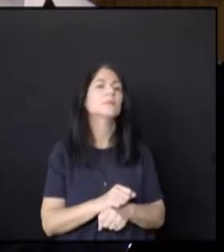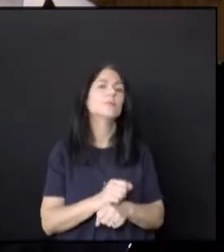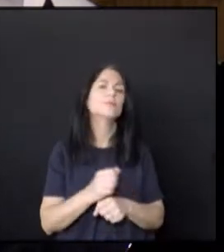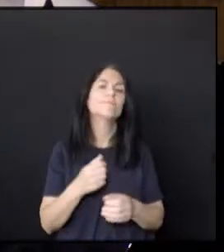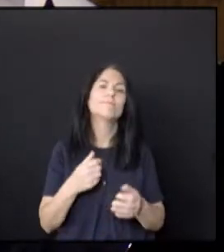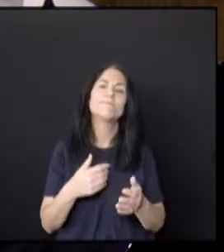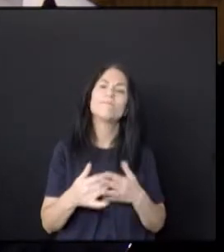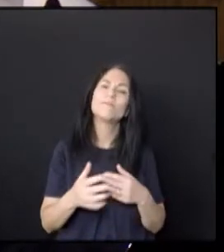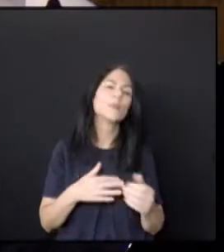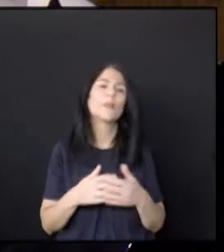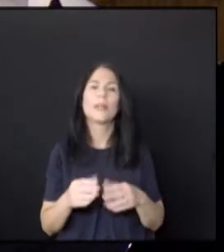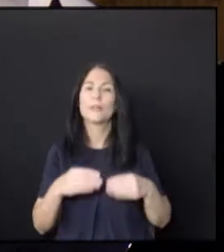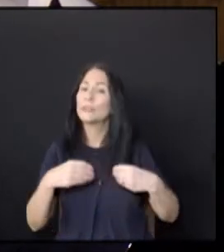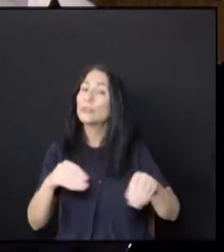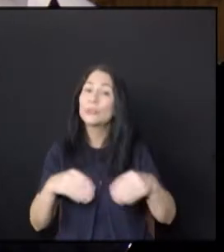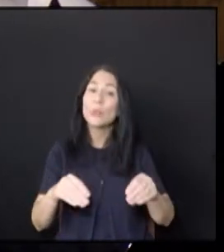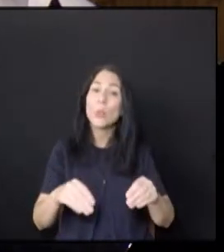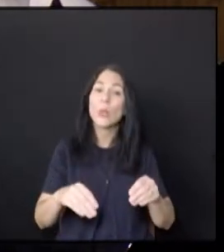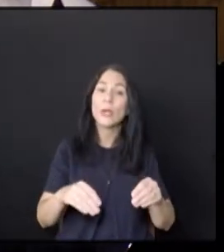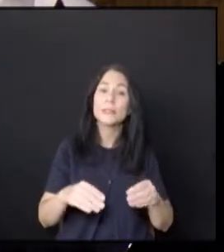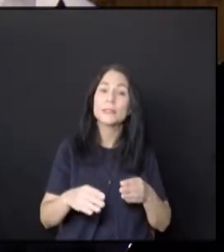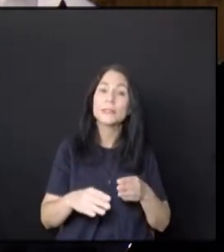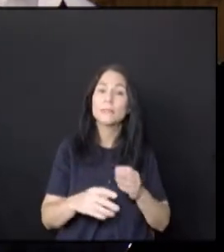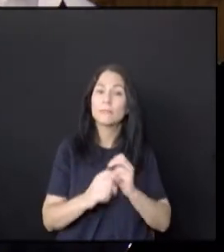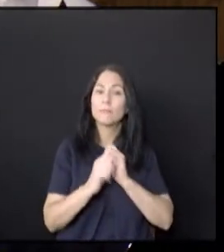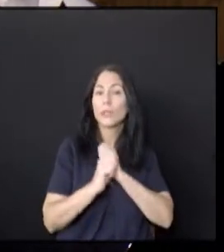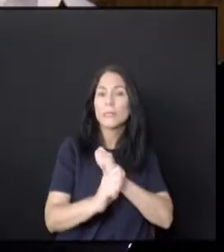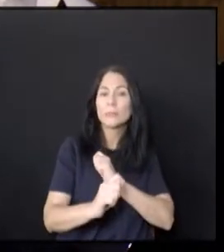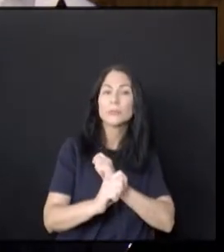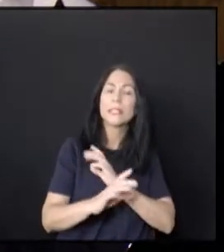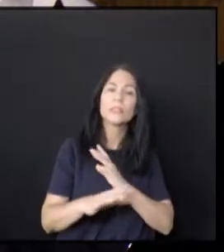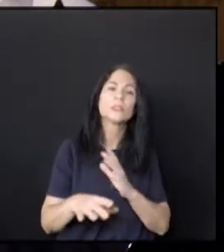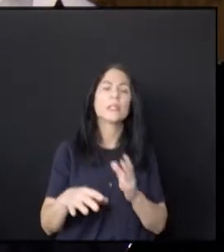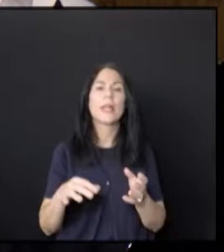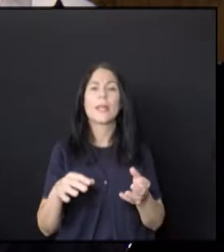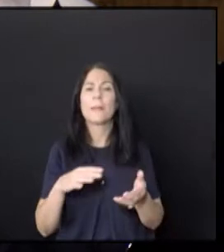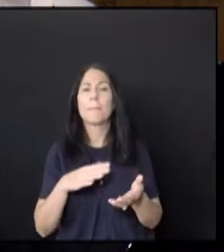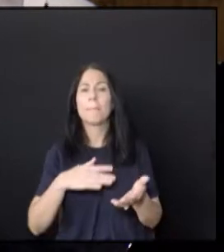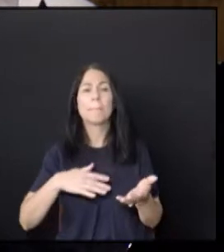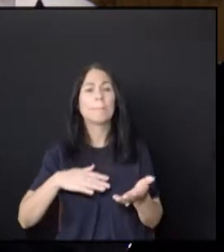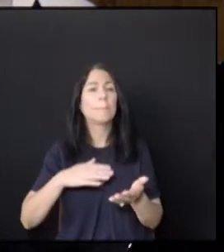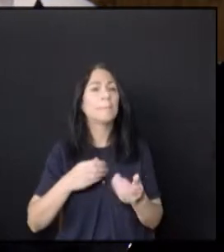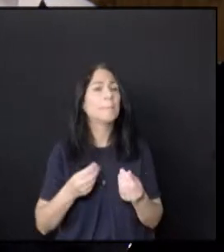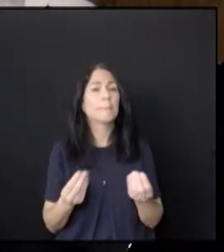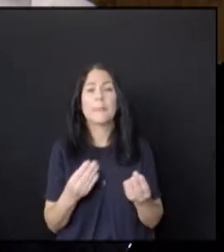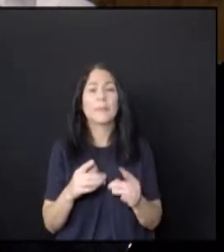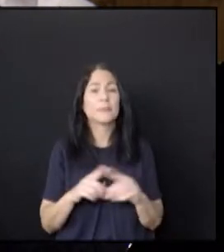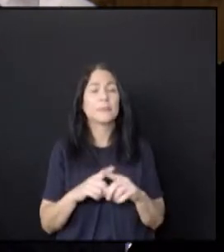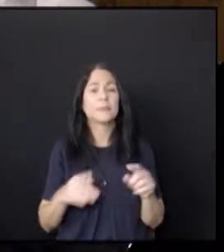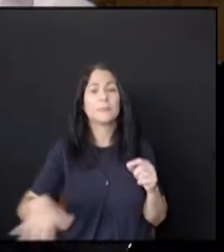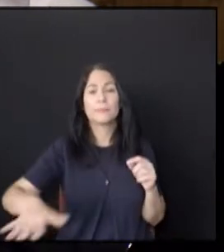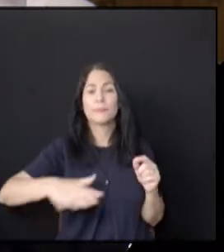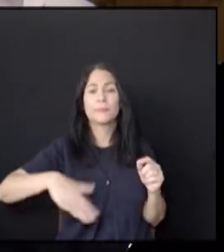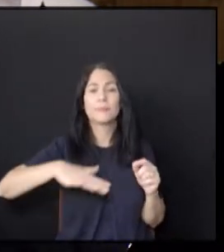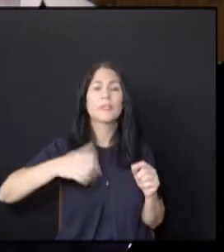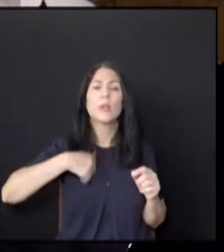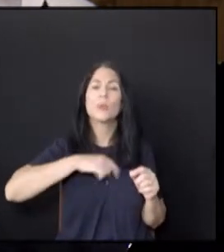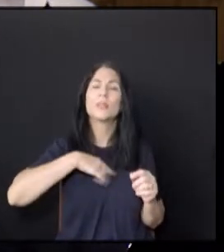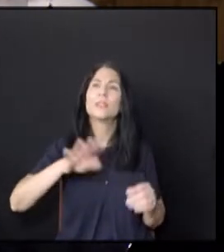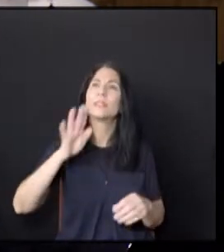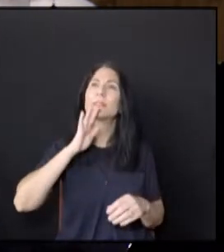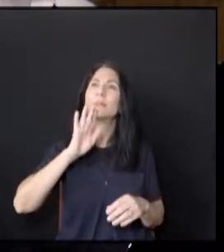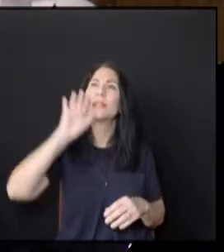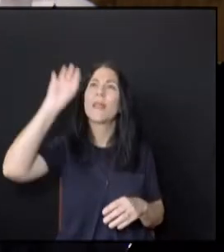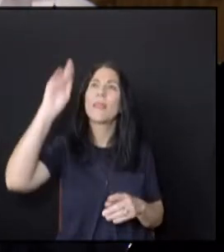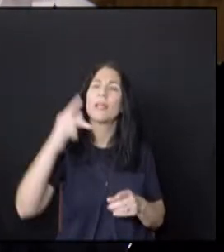grocery stores and shipping, in all kinds of fields right now, that it's just a new season. We speak out their names.